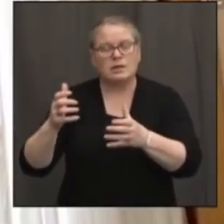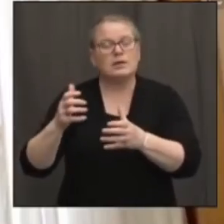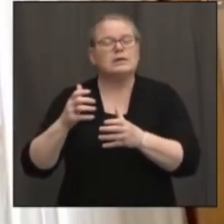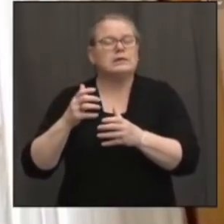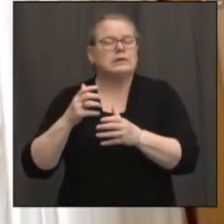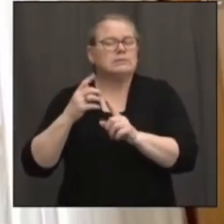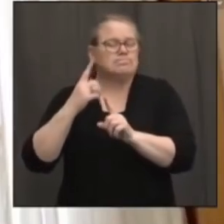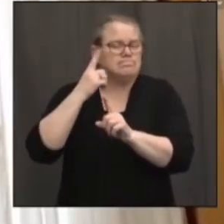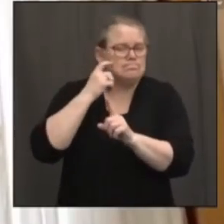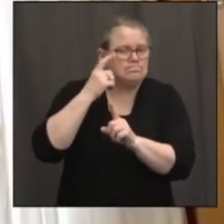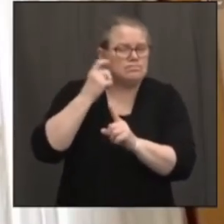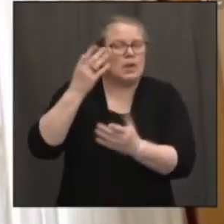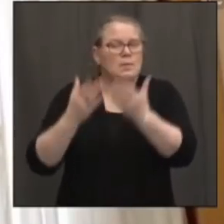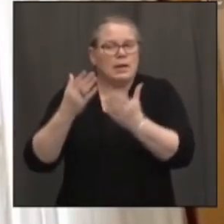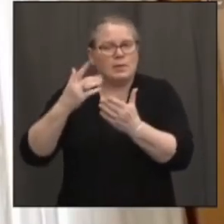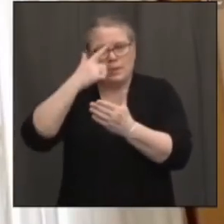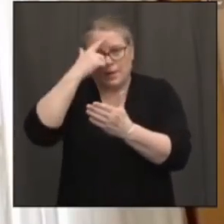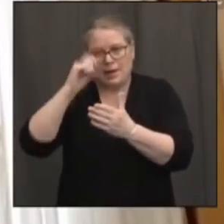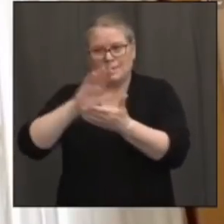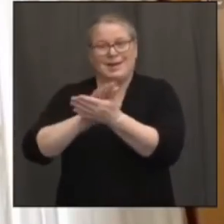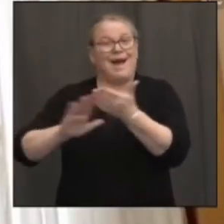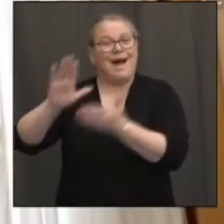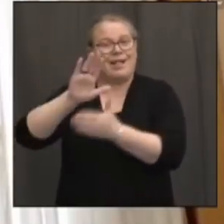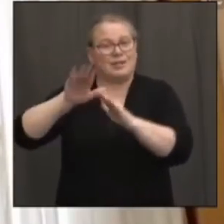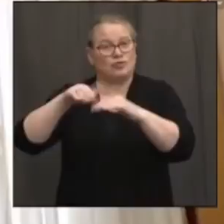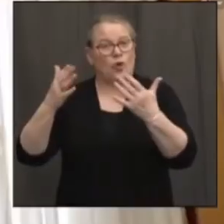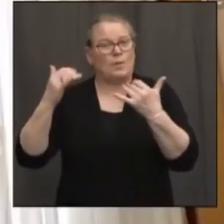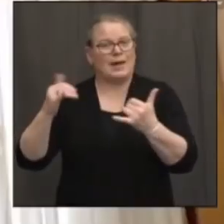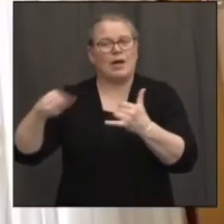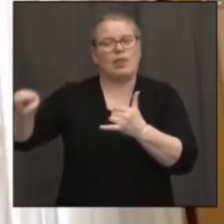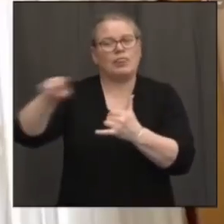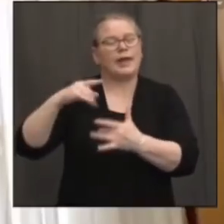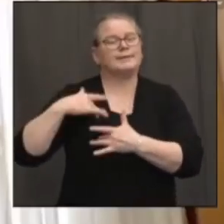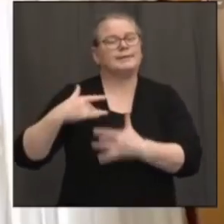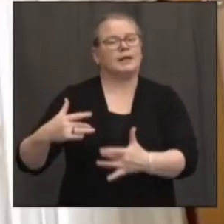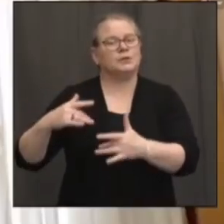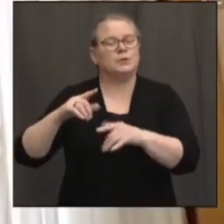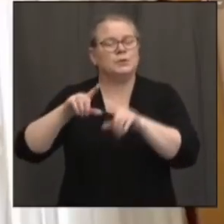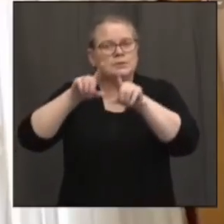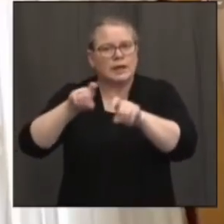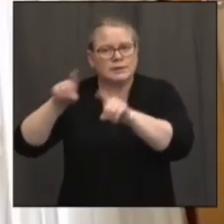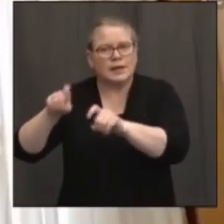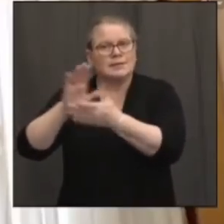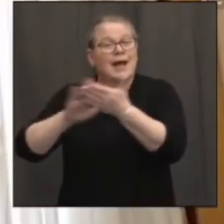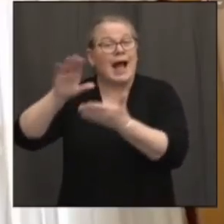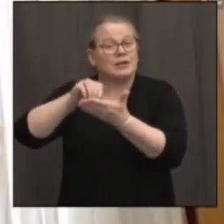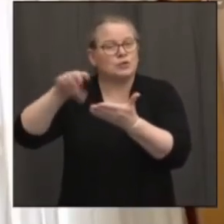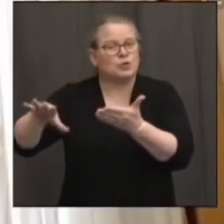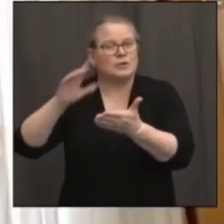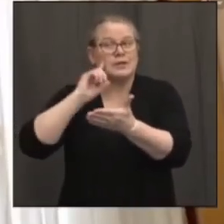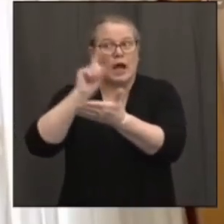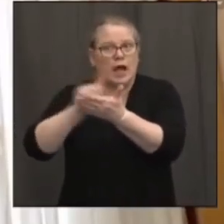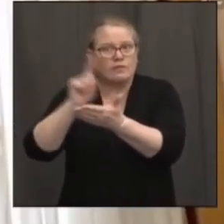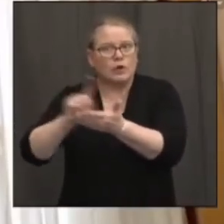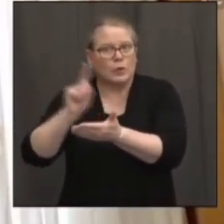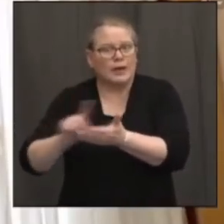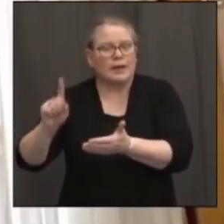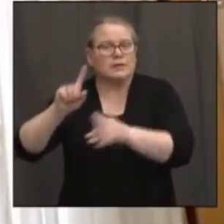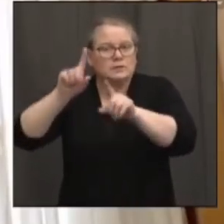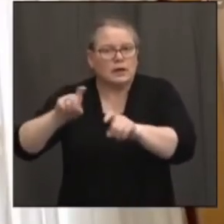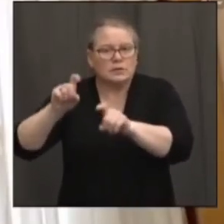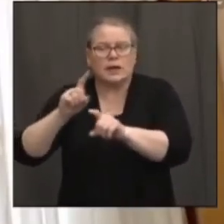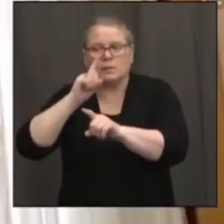education is back in. They do a lot of repetitive, kind of regular weekly testing of a lot of our college students who are living particularly on